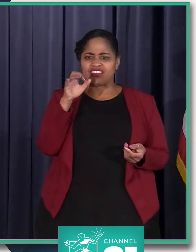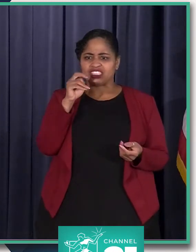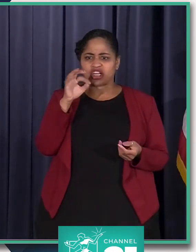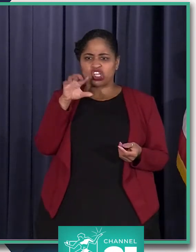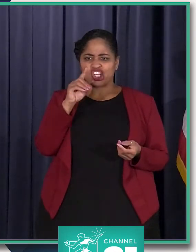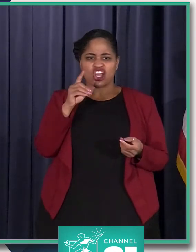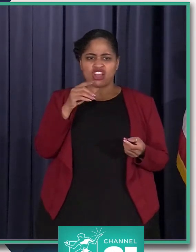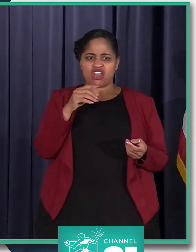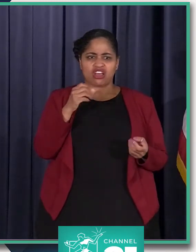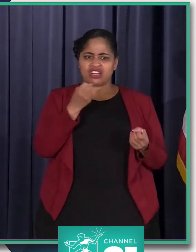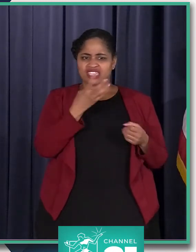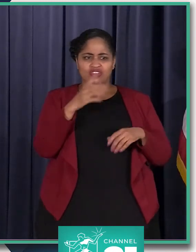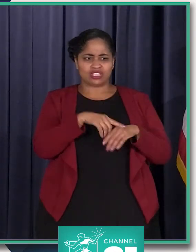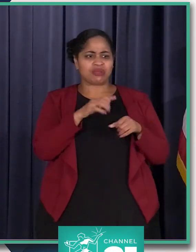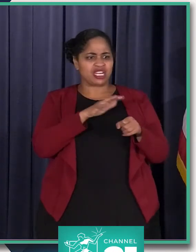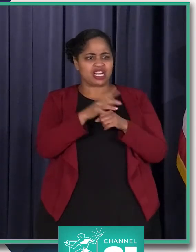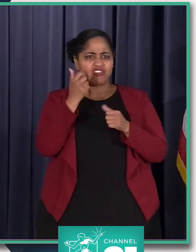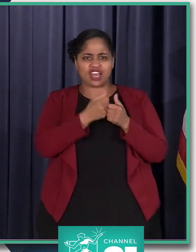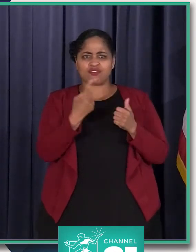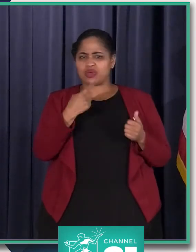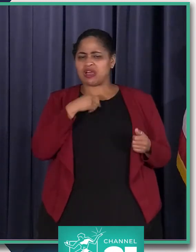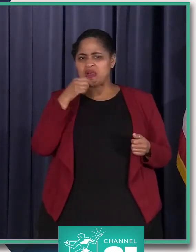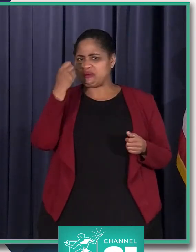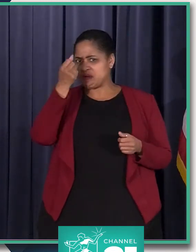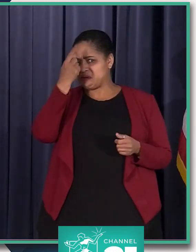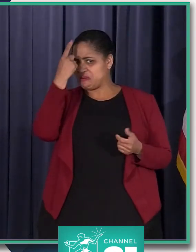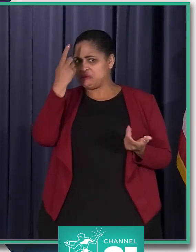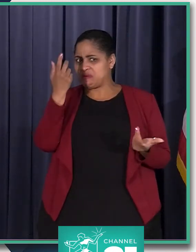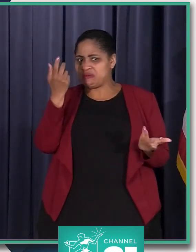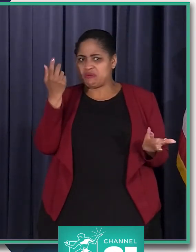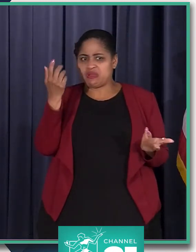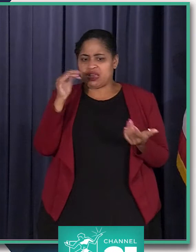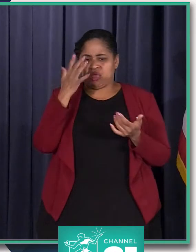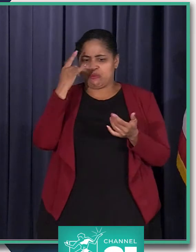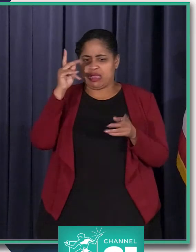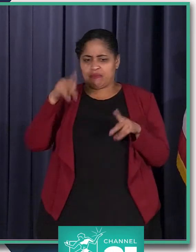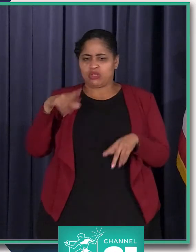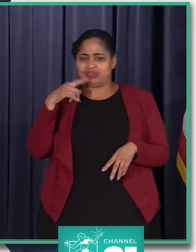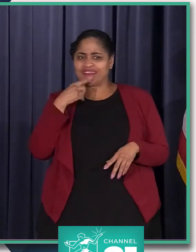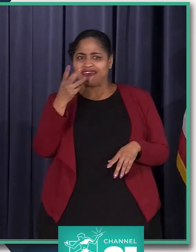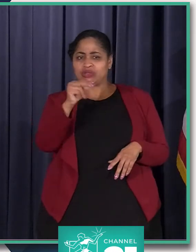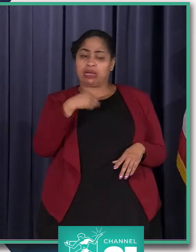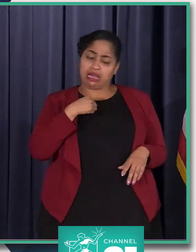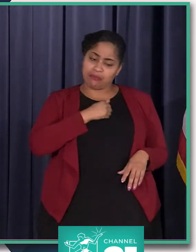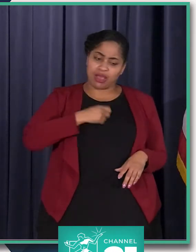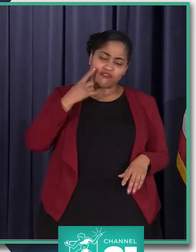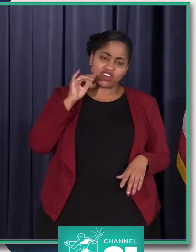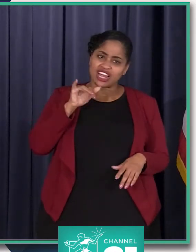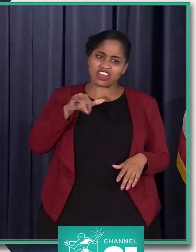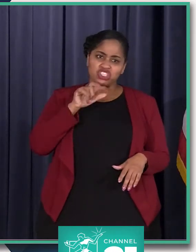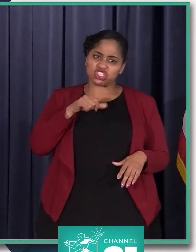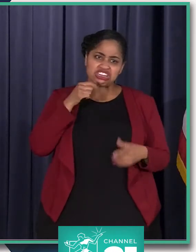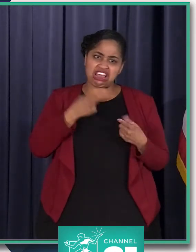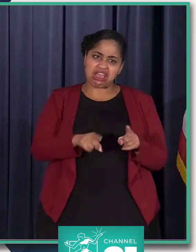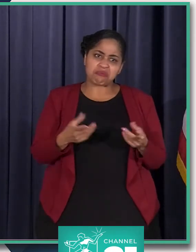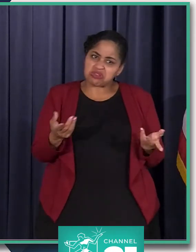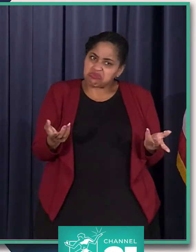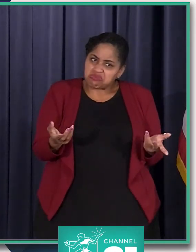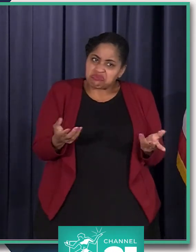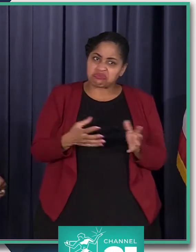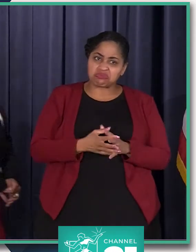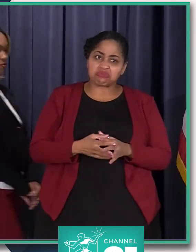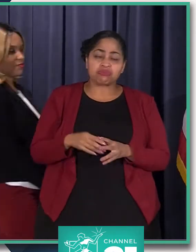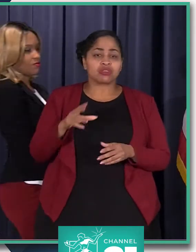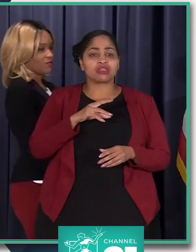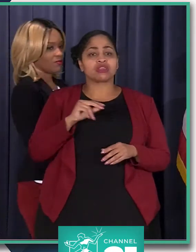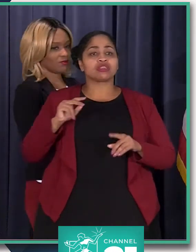enough there for everybody. So I don't have any explanation for why you were turned away, but I apologize for that. That shouldn't have happened. All right.